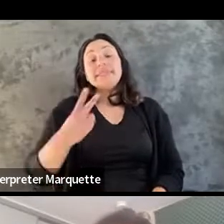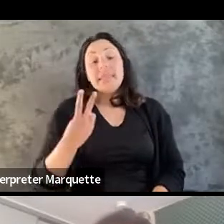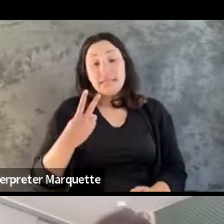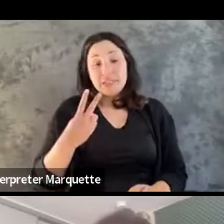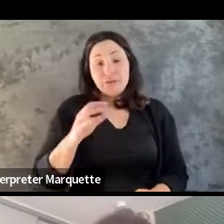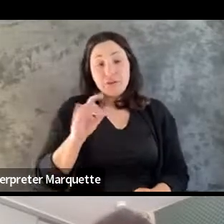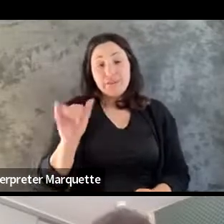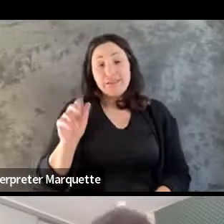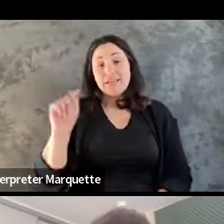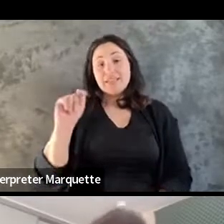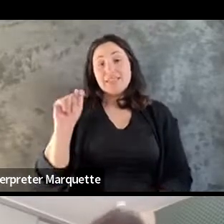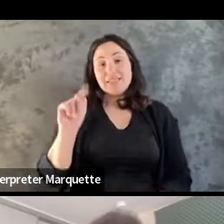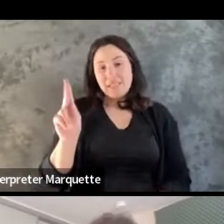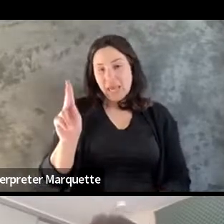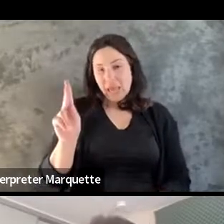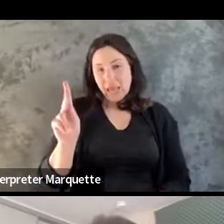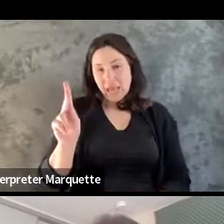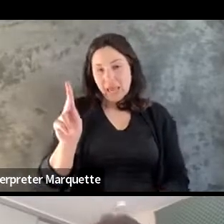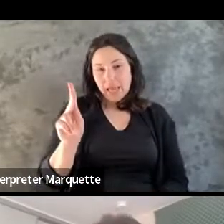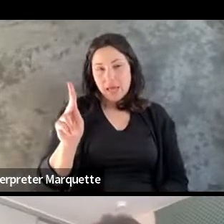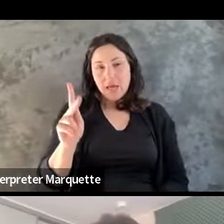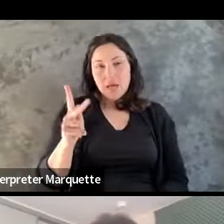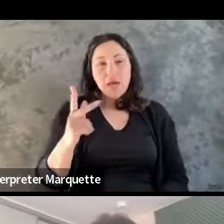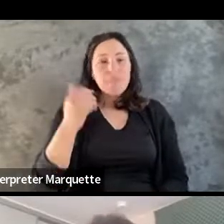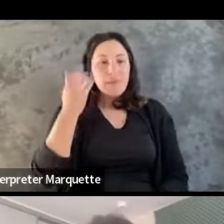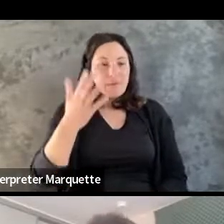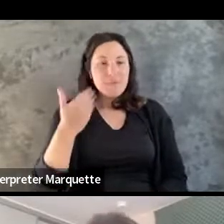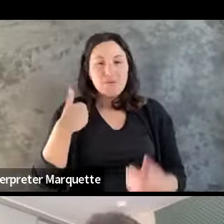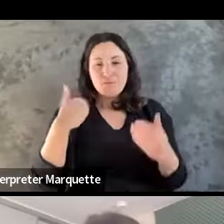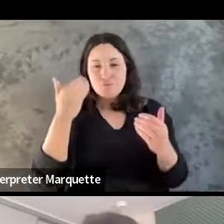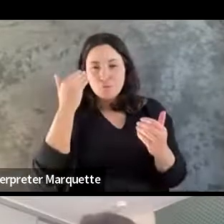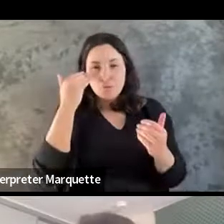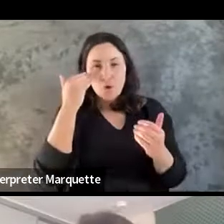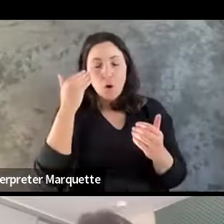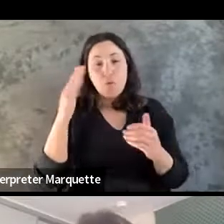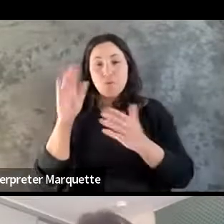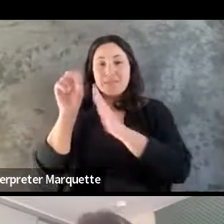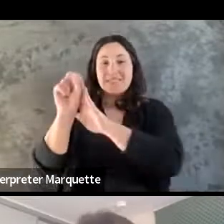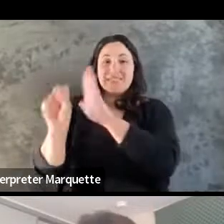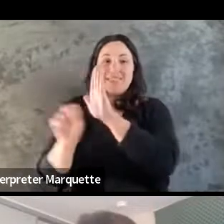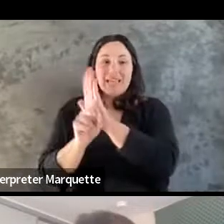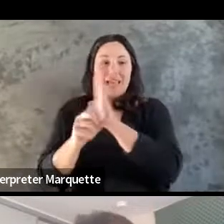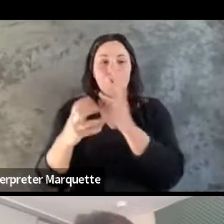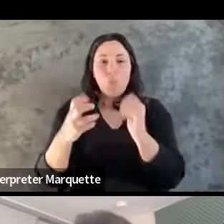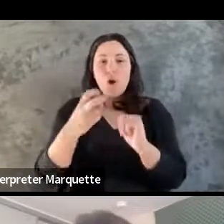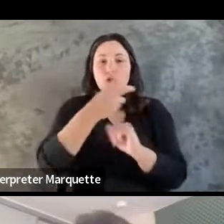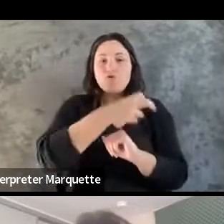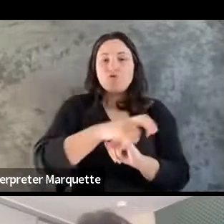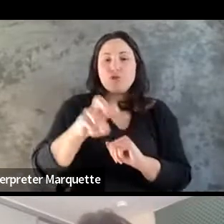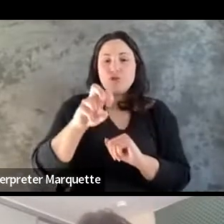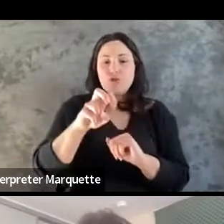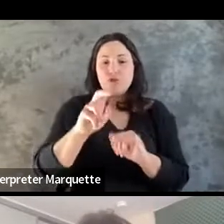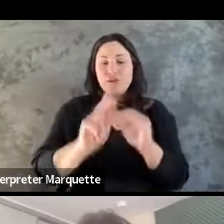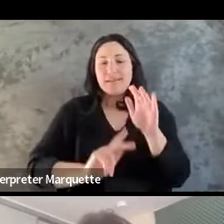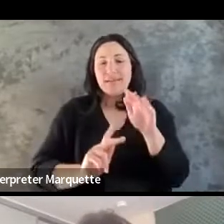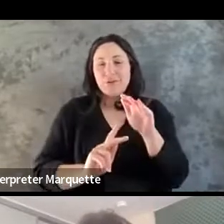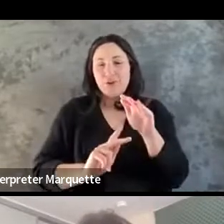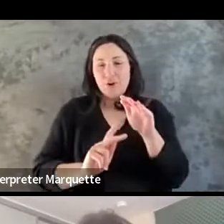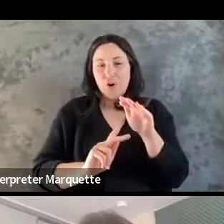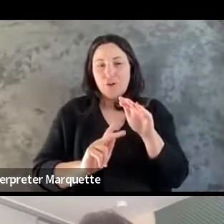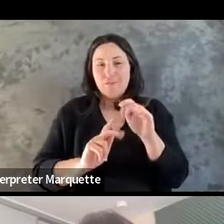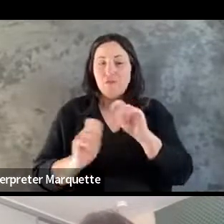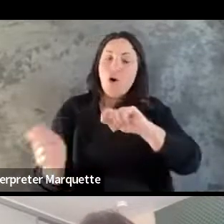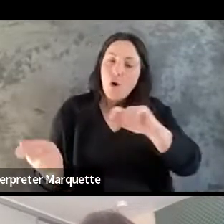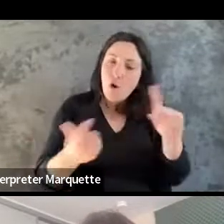TK survey. So some of you probably know who have some younger ones that the state is really pushing to have a transitional kindergarten option for all